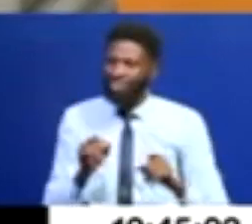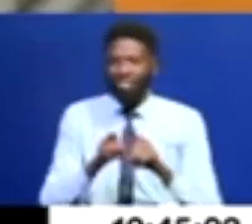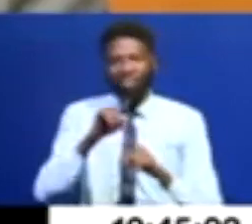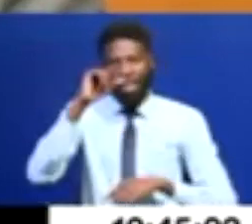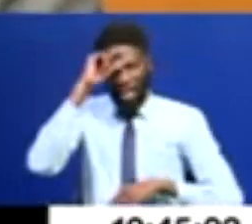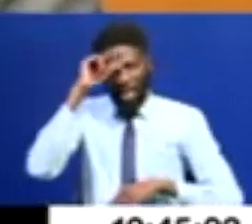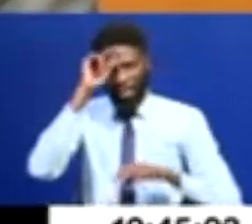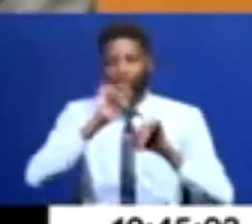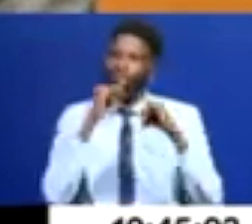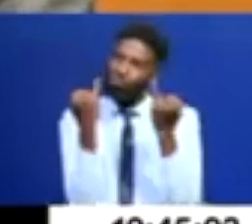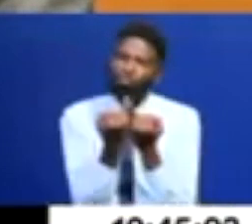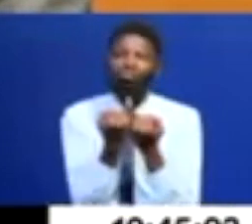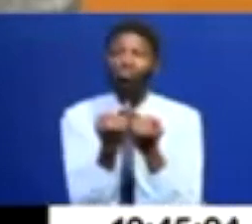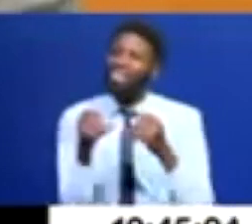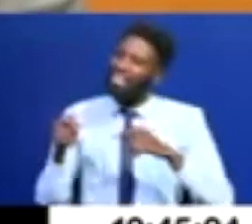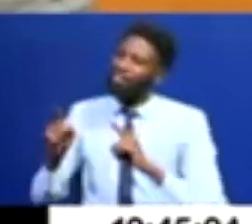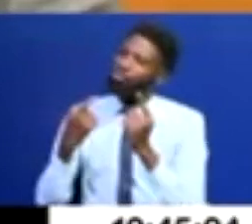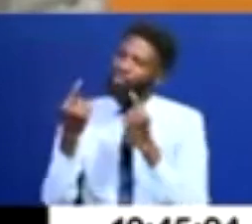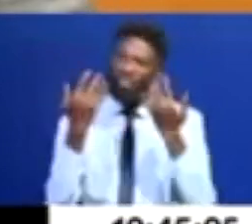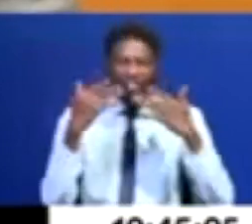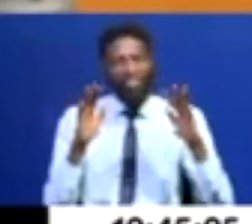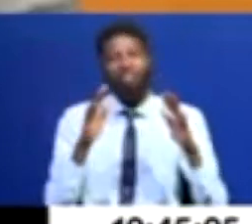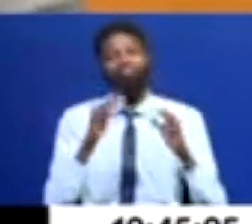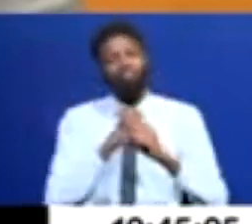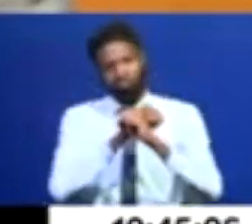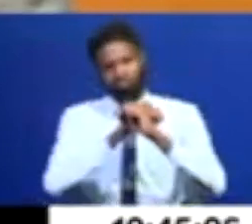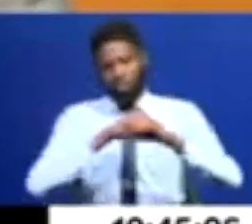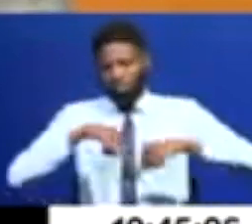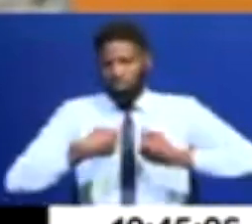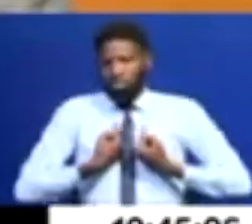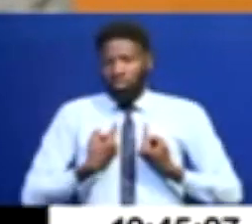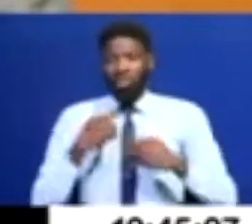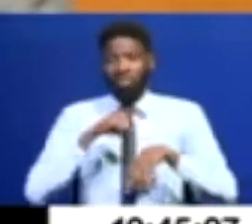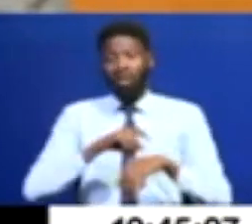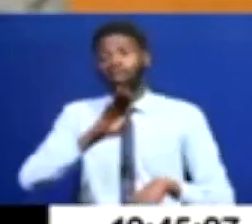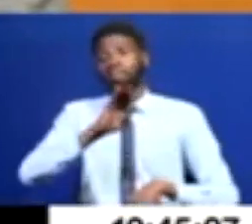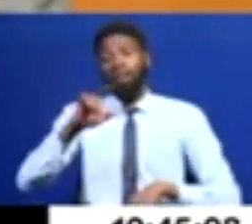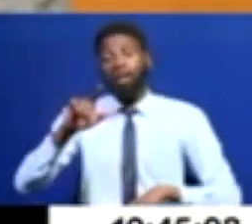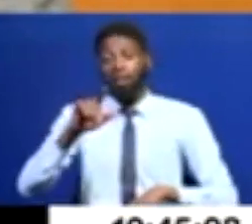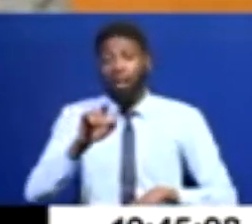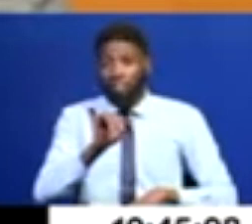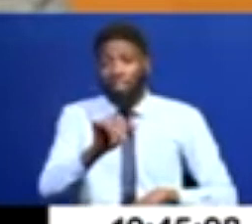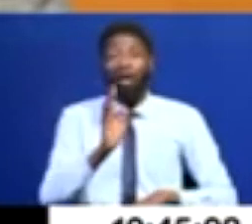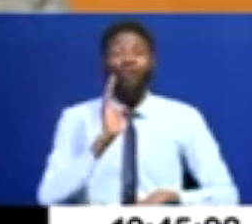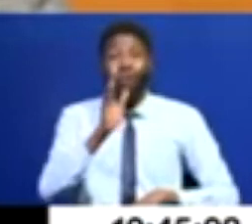of their own of their own when presenting the bill, whether this will be put into action.